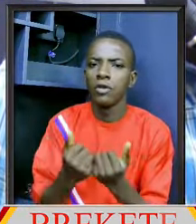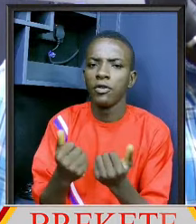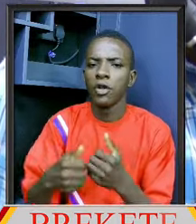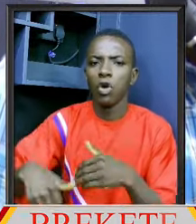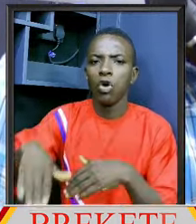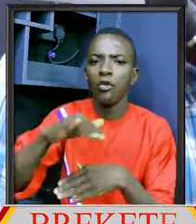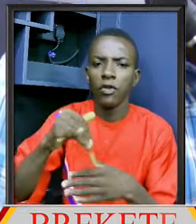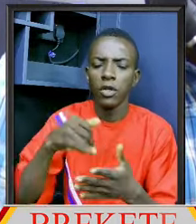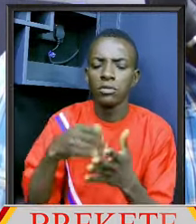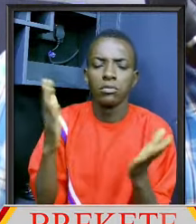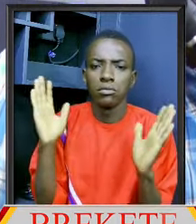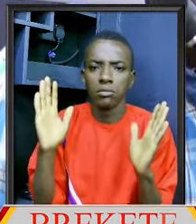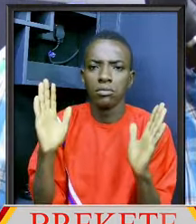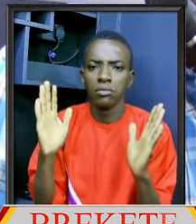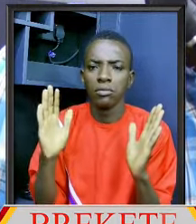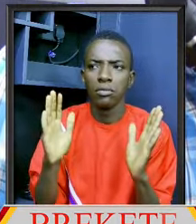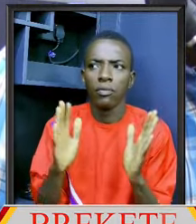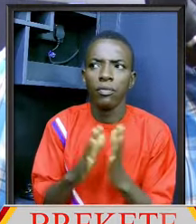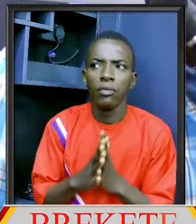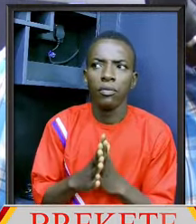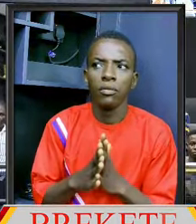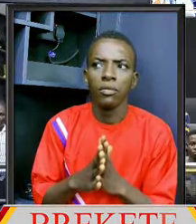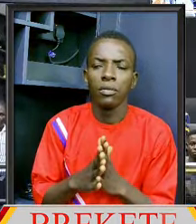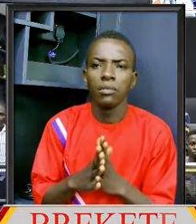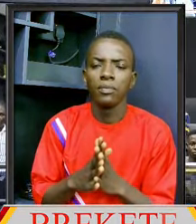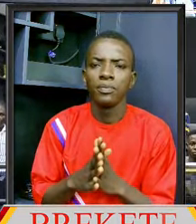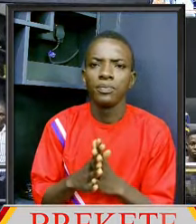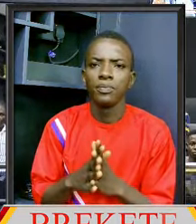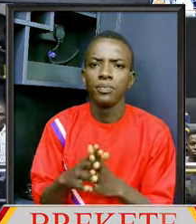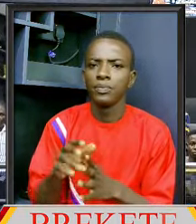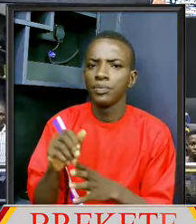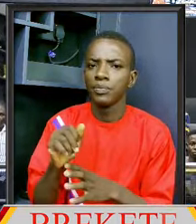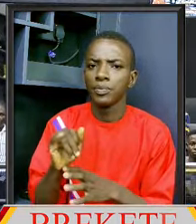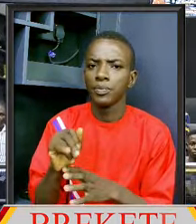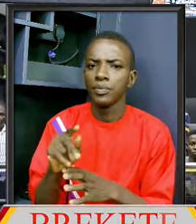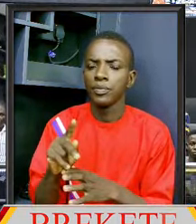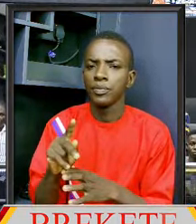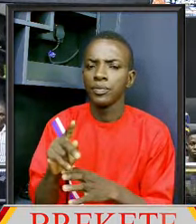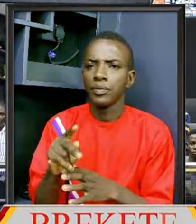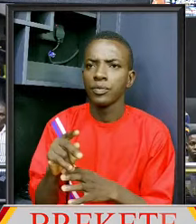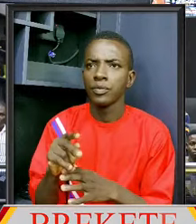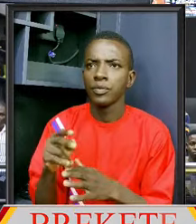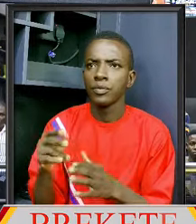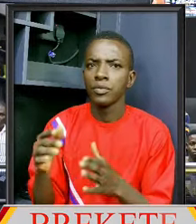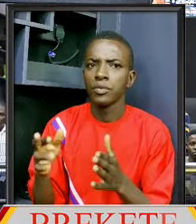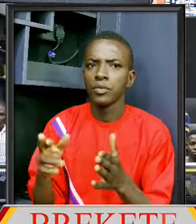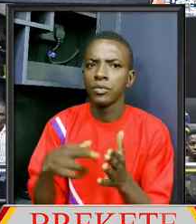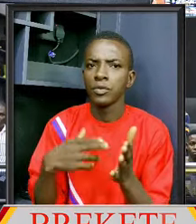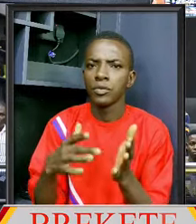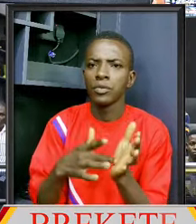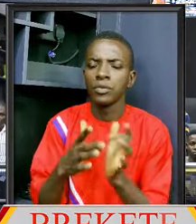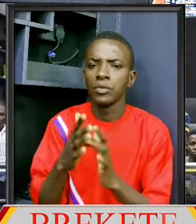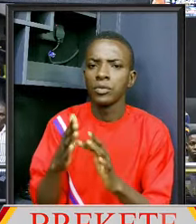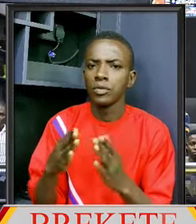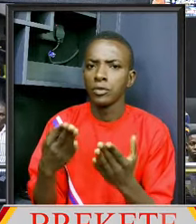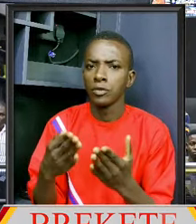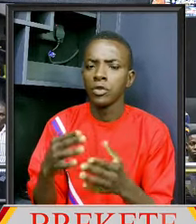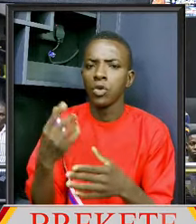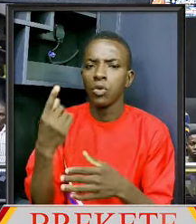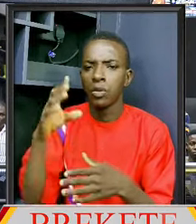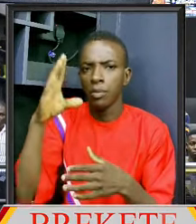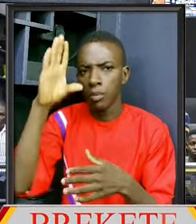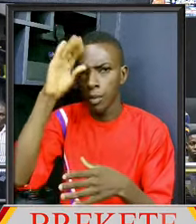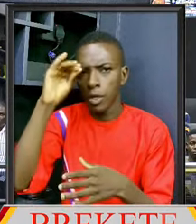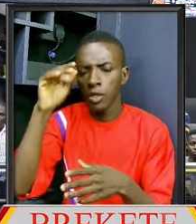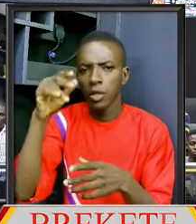or cover them up. Consultant Ike, I dey read Bible. You get one man where he say